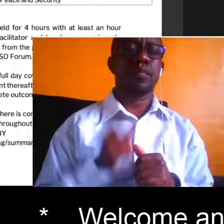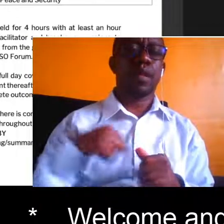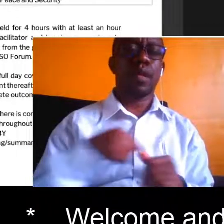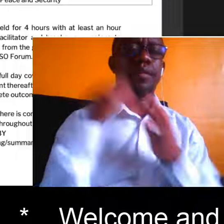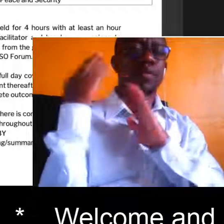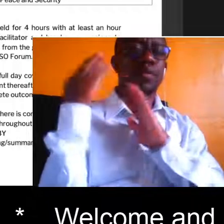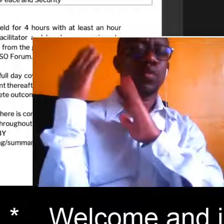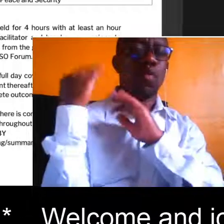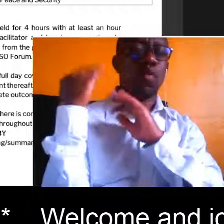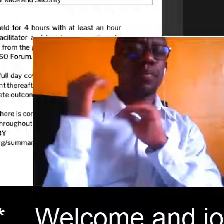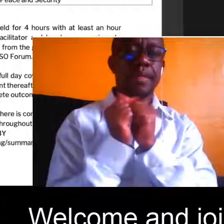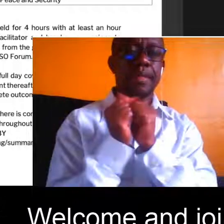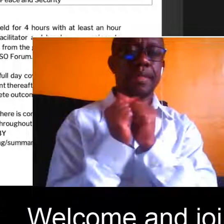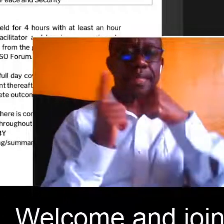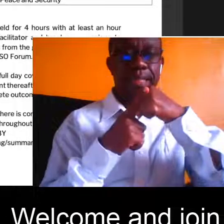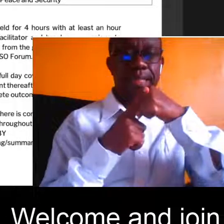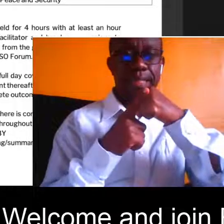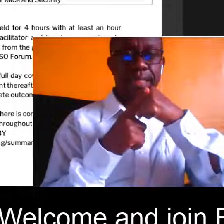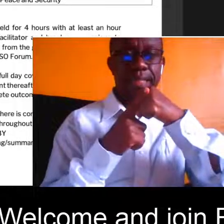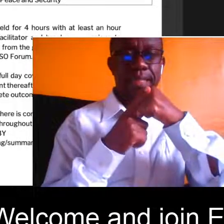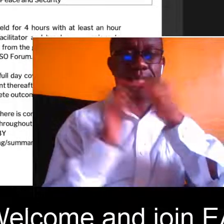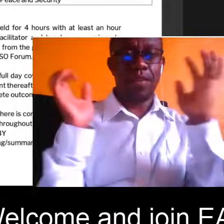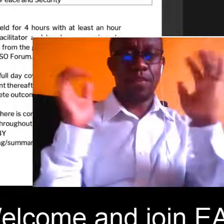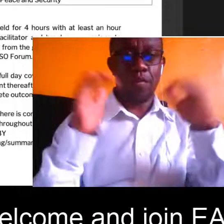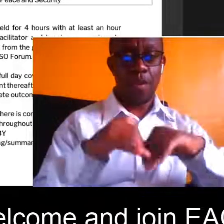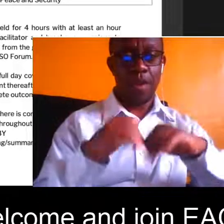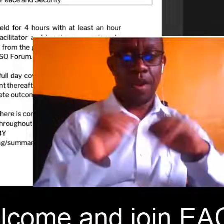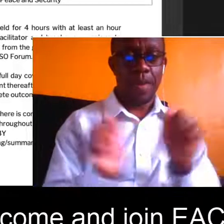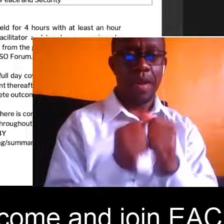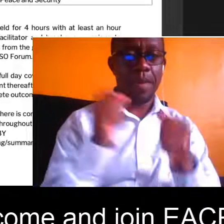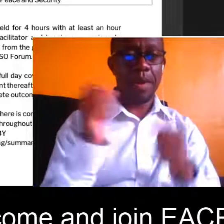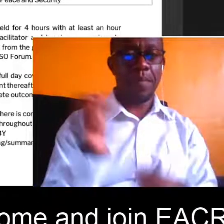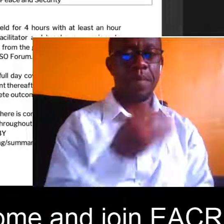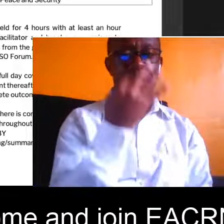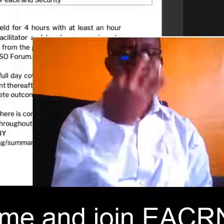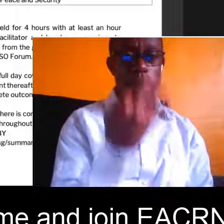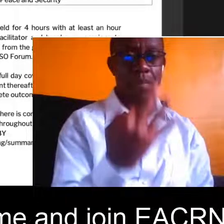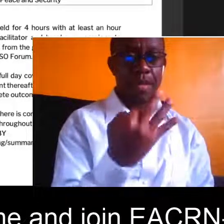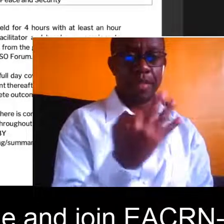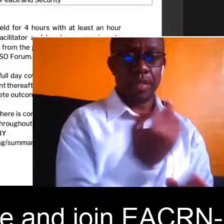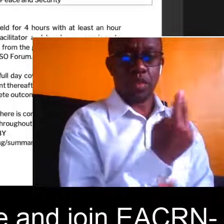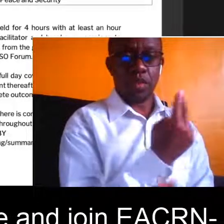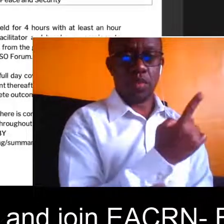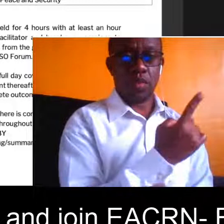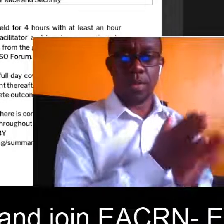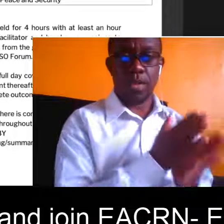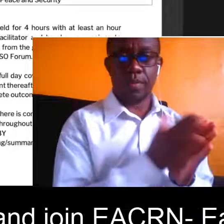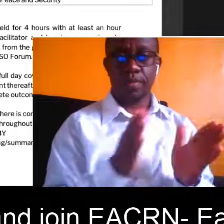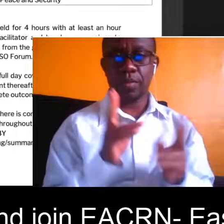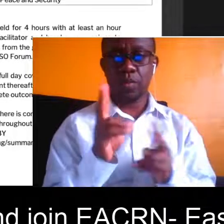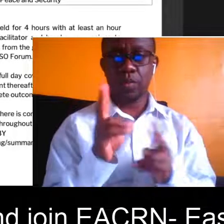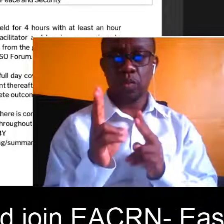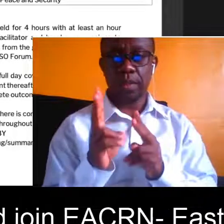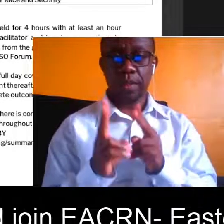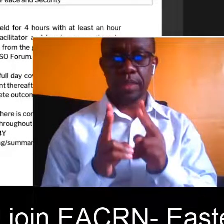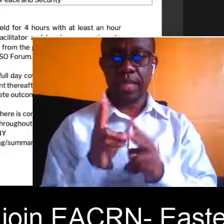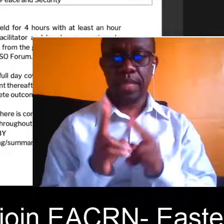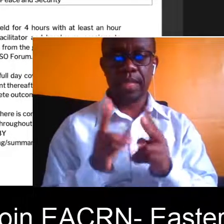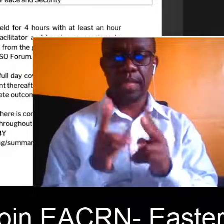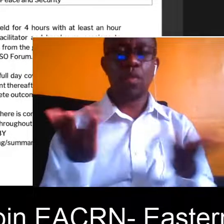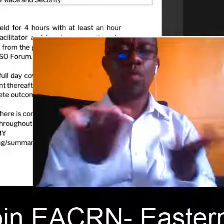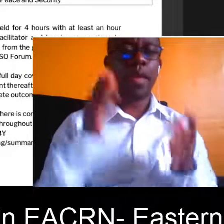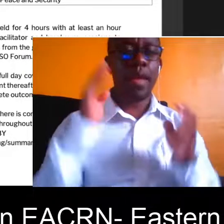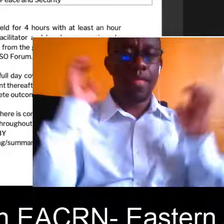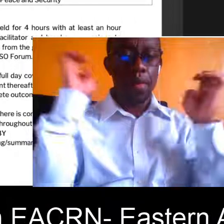16th forum would take place in March, between March and 21st and 22nd in Addis. And